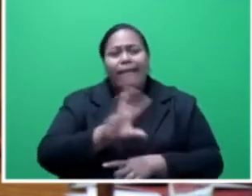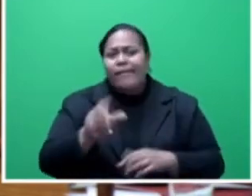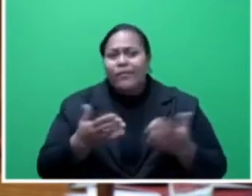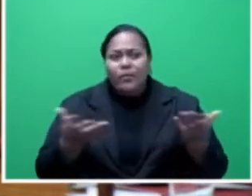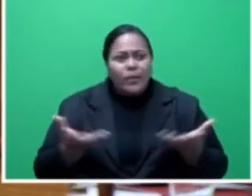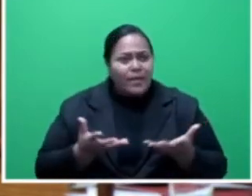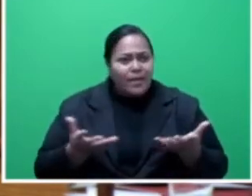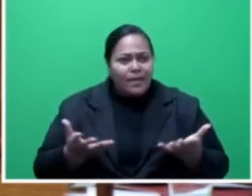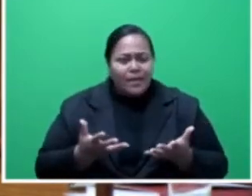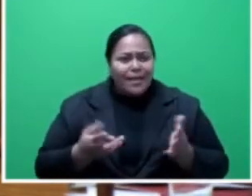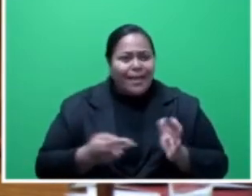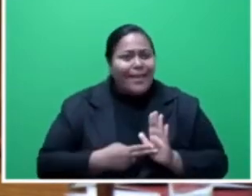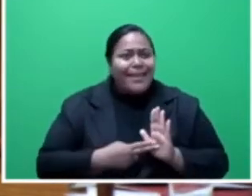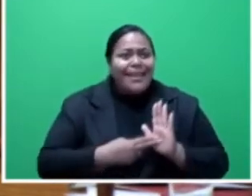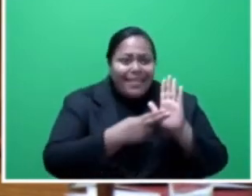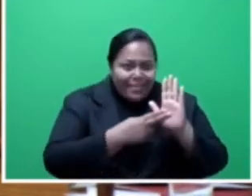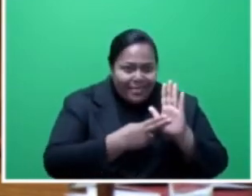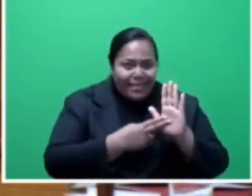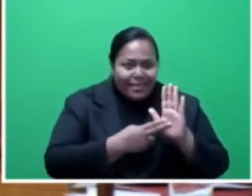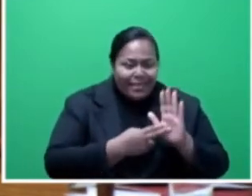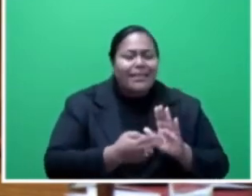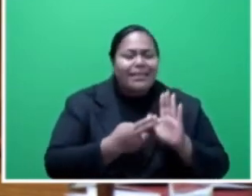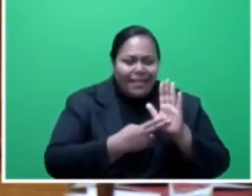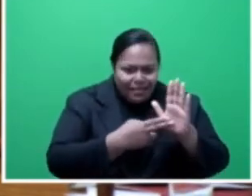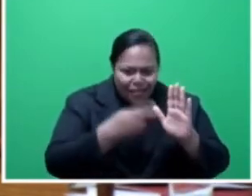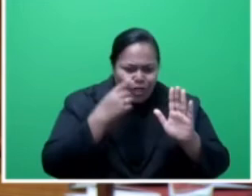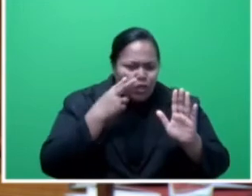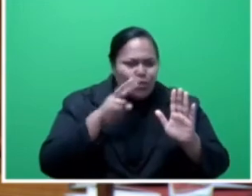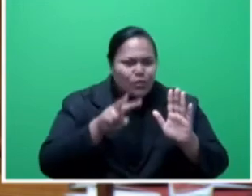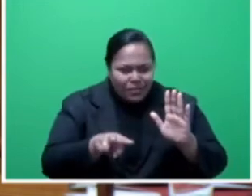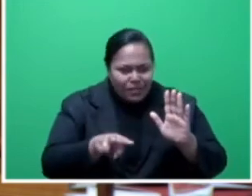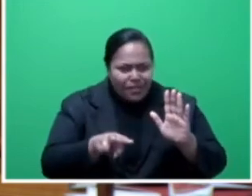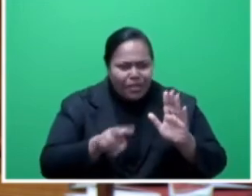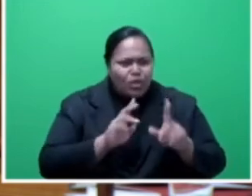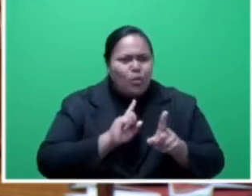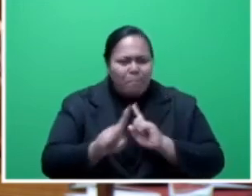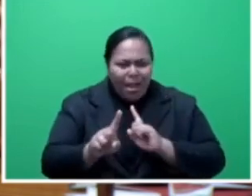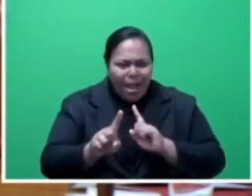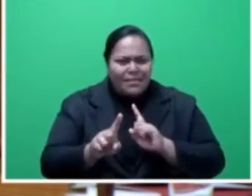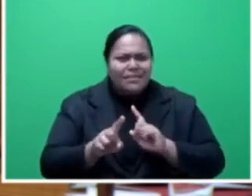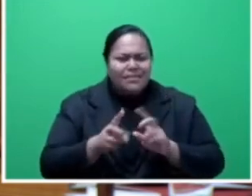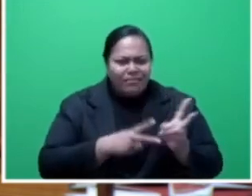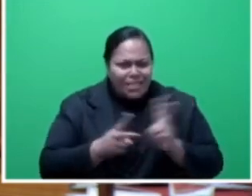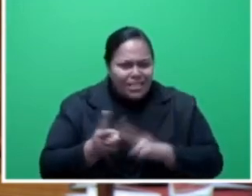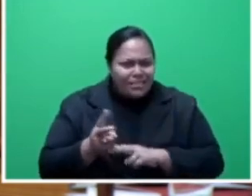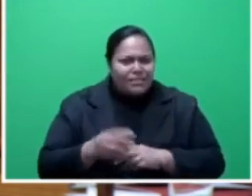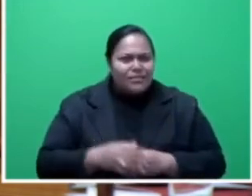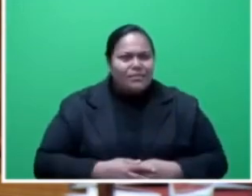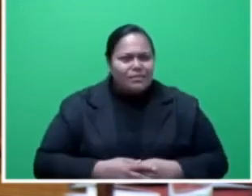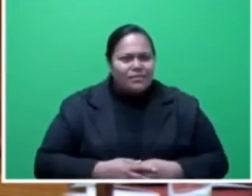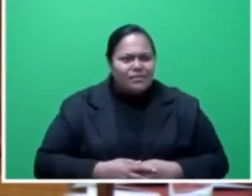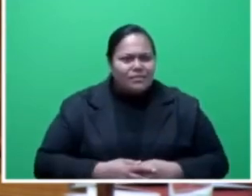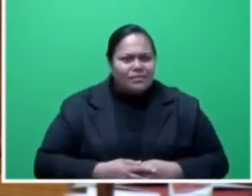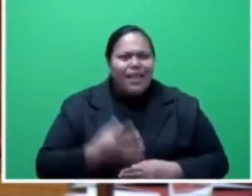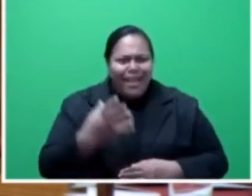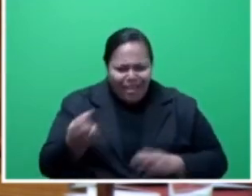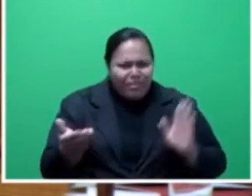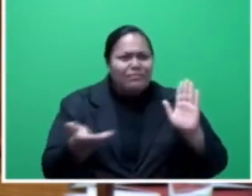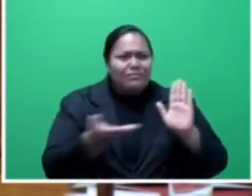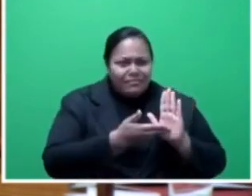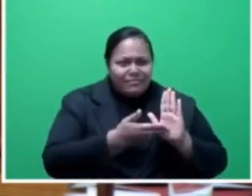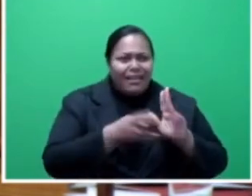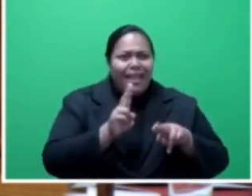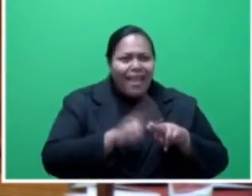Namotomoto village, Nabodi village, Nakabu village, Saunaka village, and that is the impact of FDB that's supposed to be